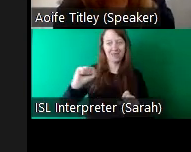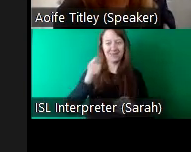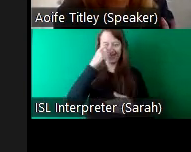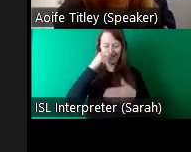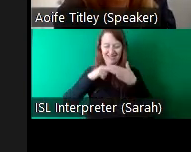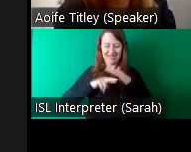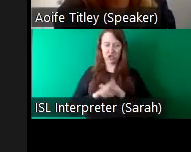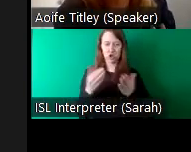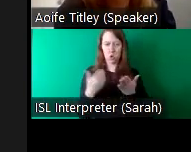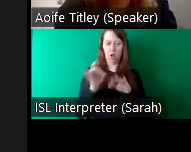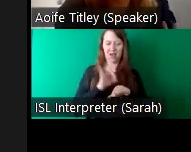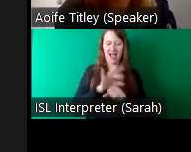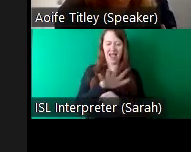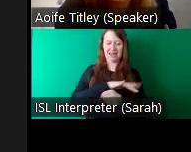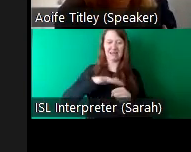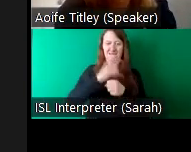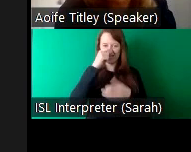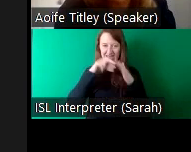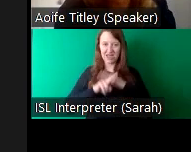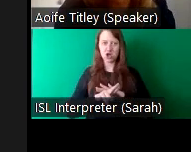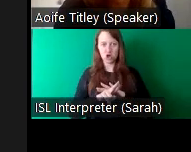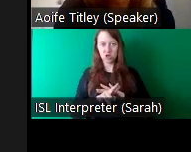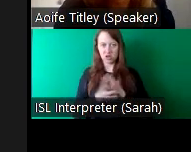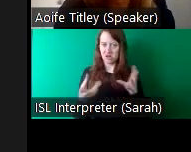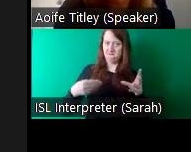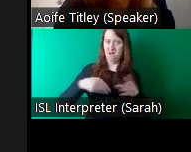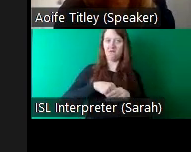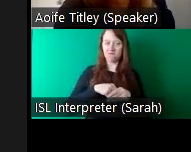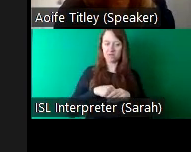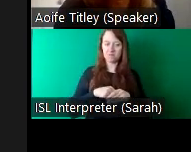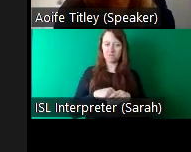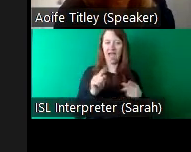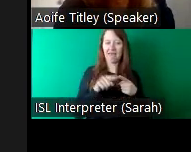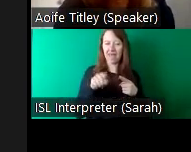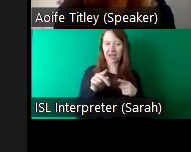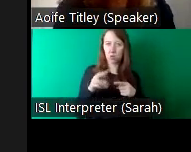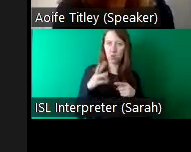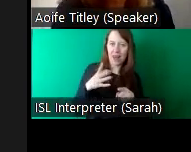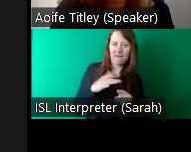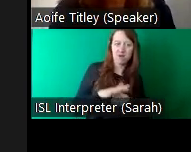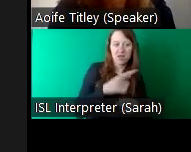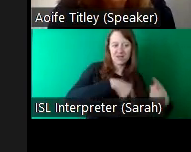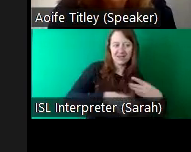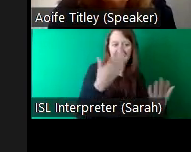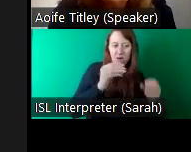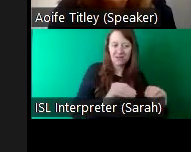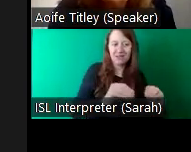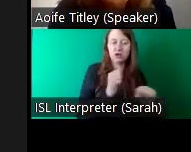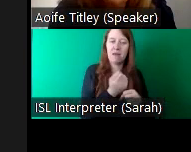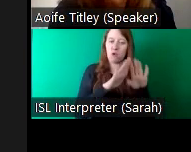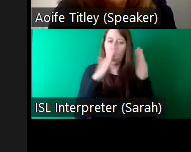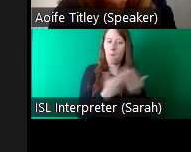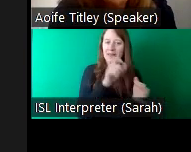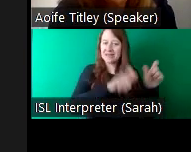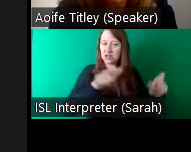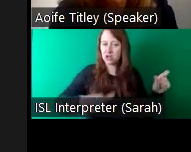in shaping the approach that we often take to global justice issues in the classroom. So just in relation, I suppose, to the